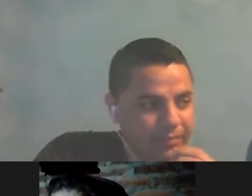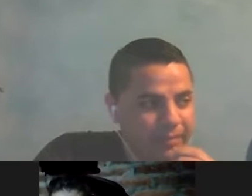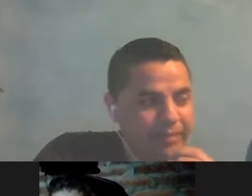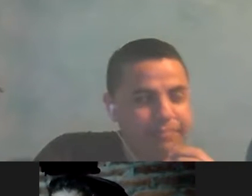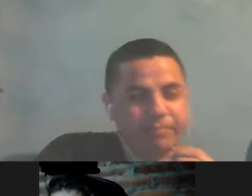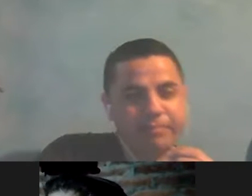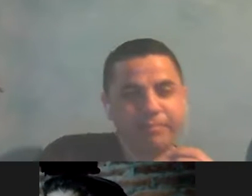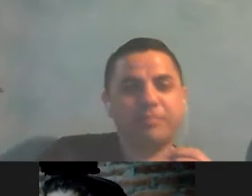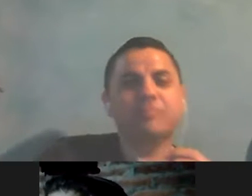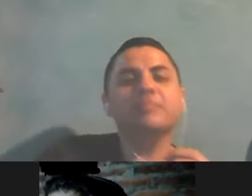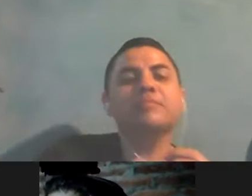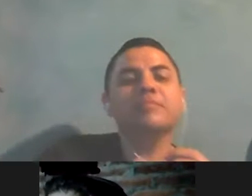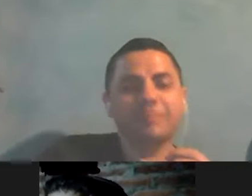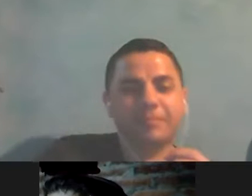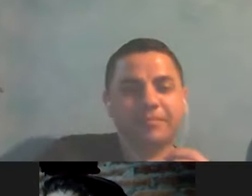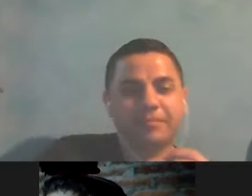Four and thirty.